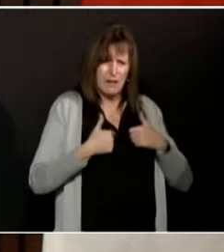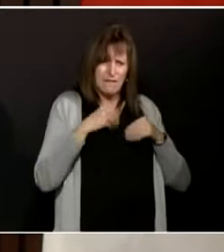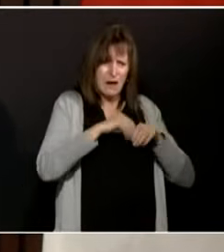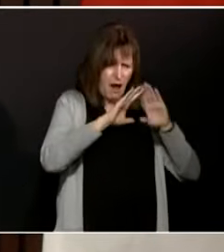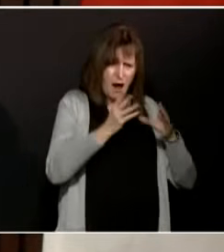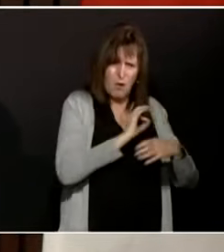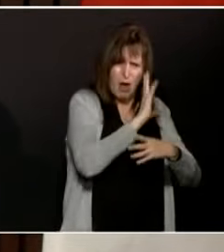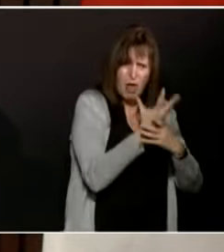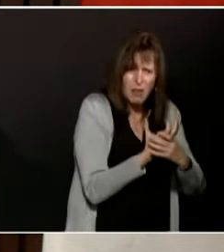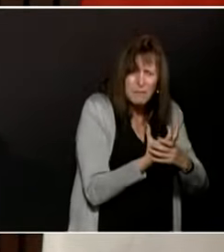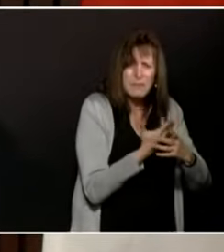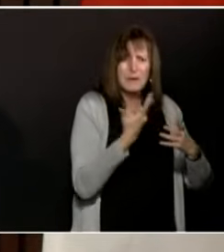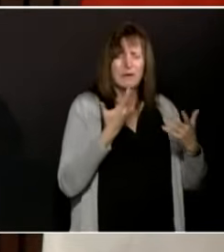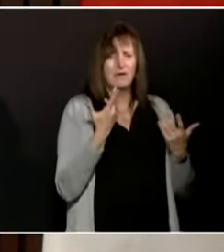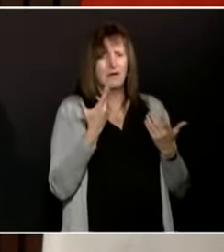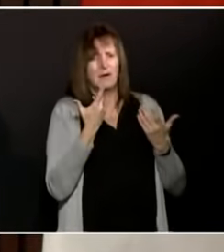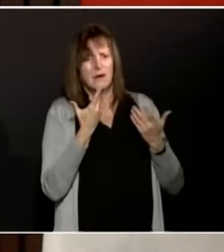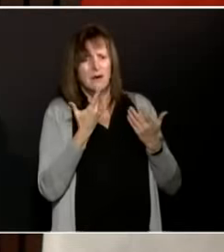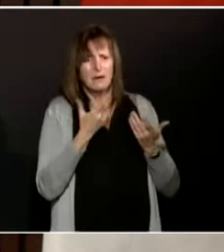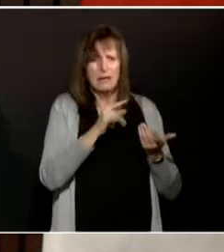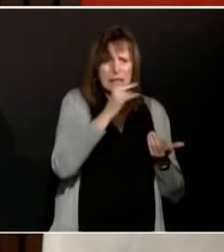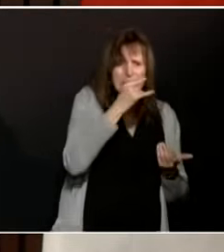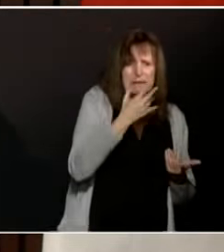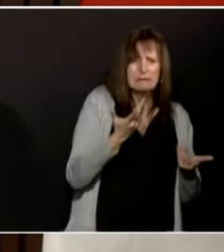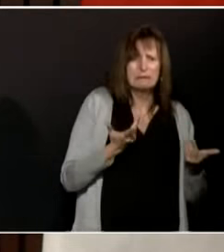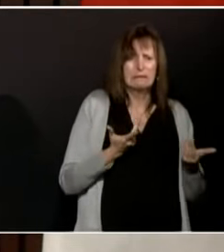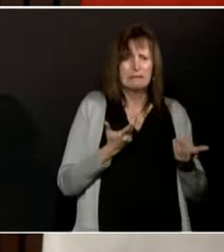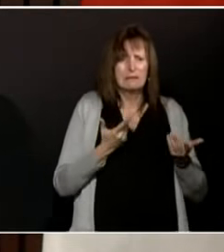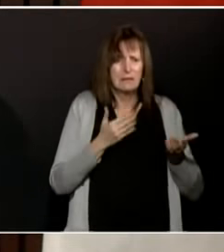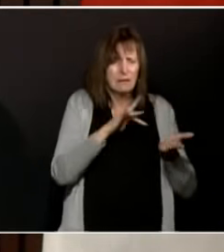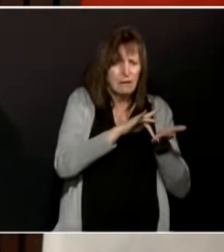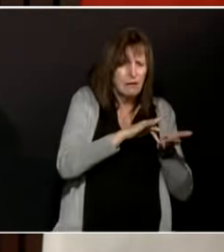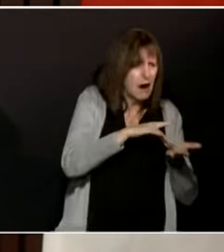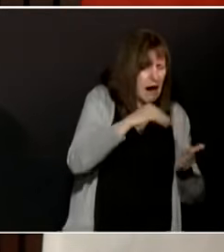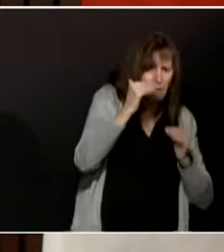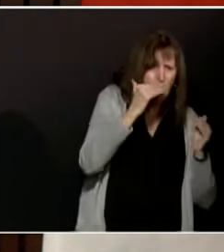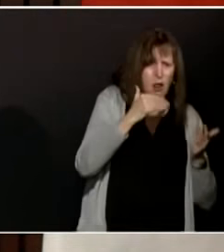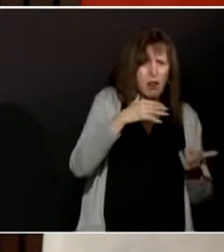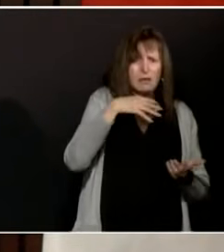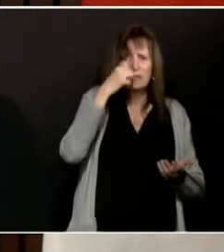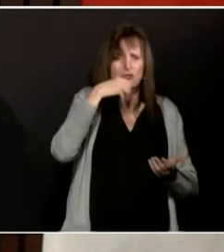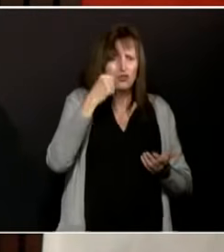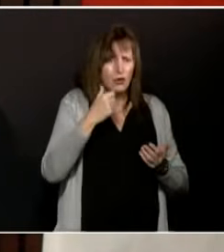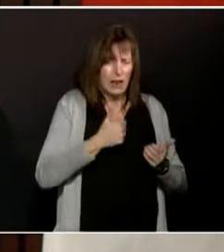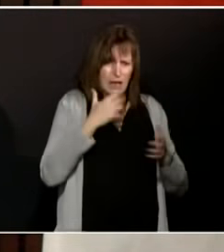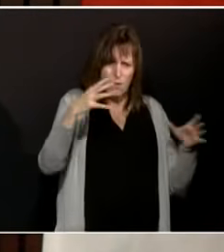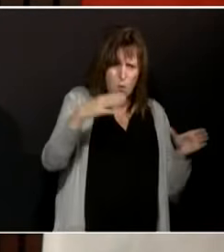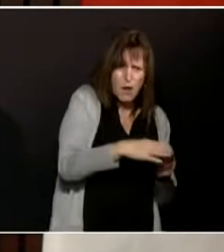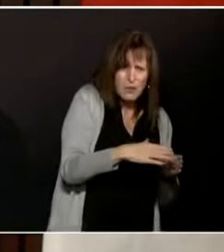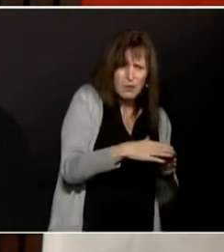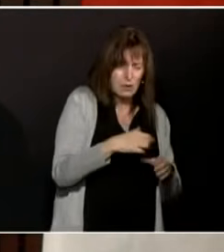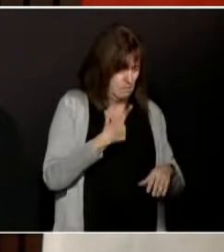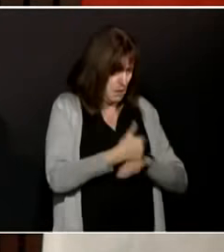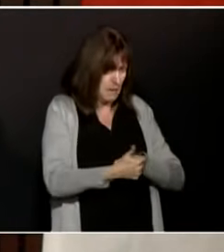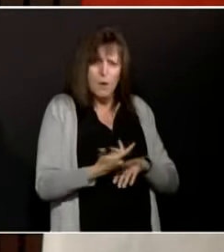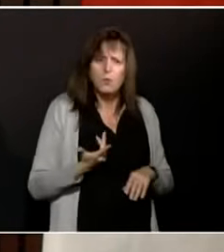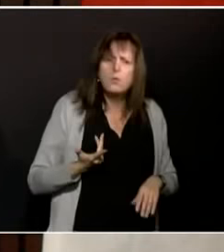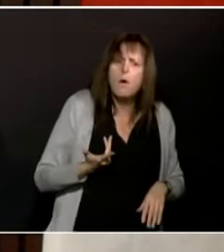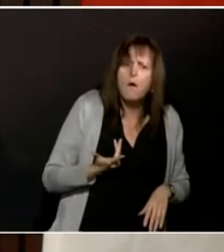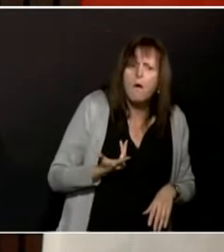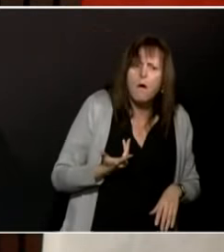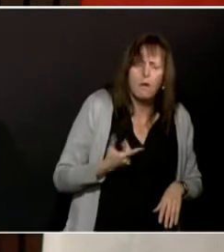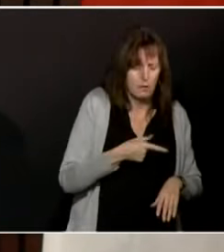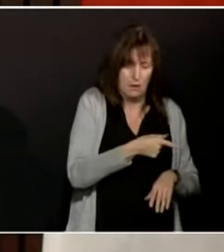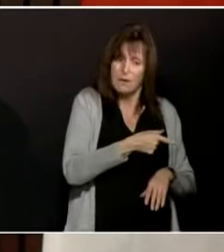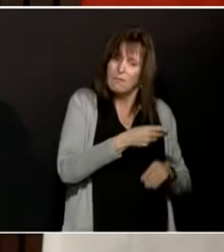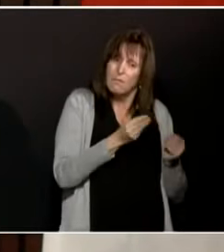multi-generational households. And so it's just through no fault of those individuals, the risk of exposure is highest, and that's where you